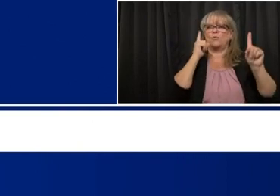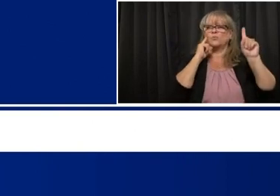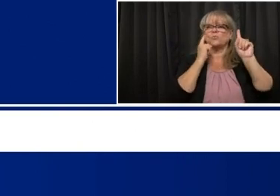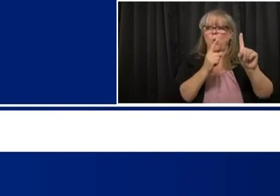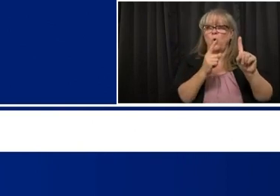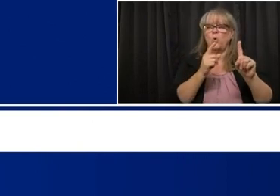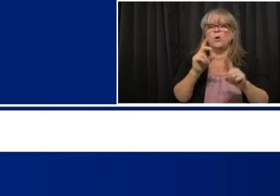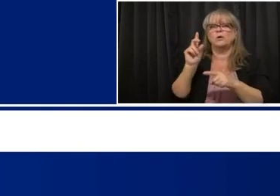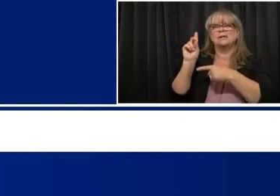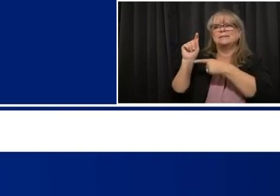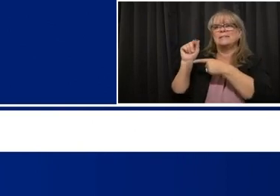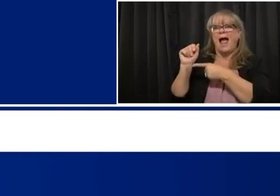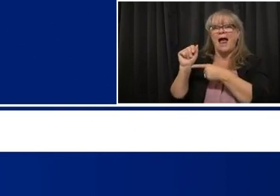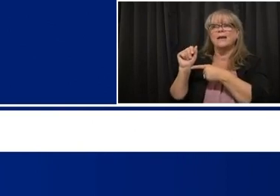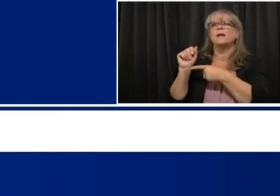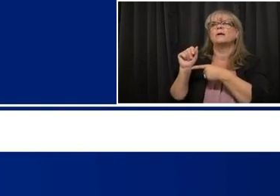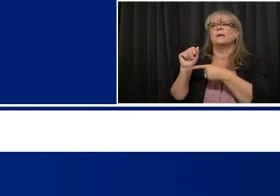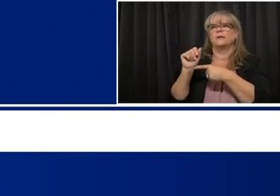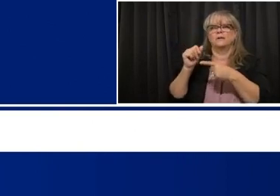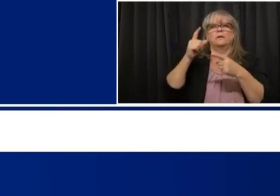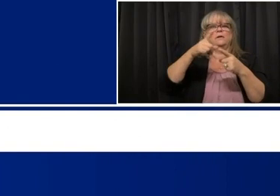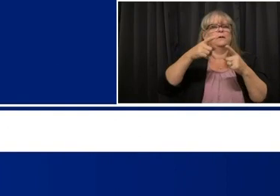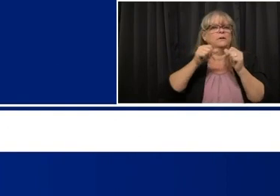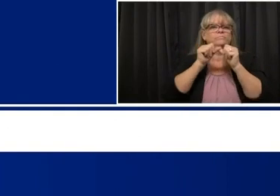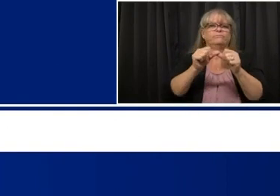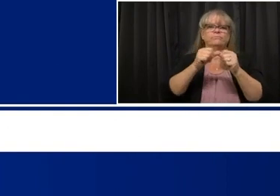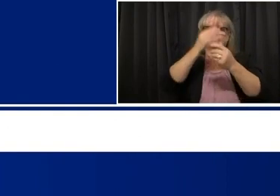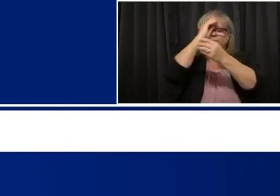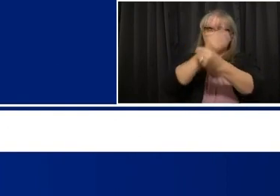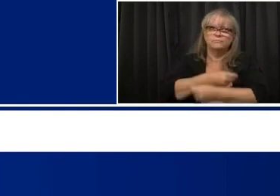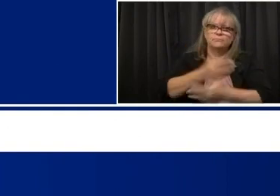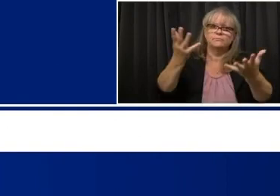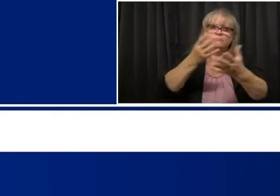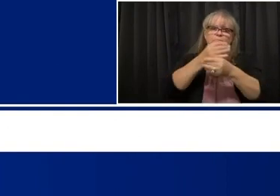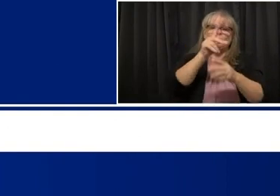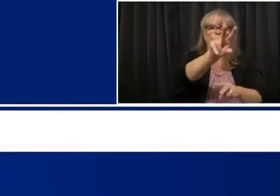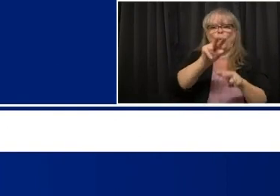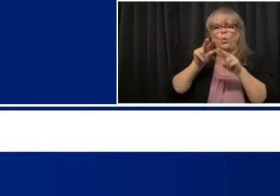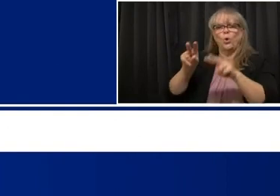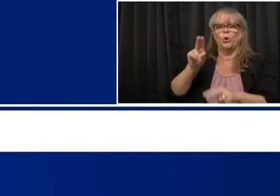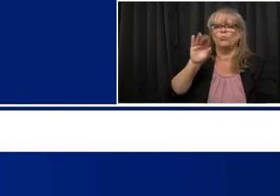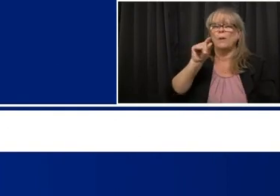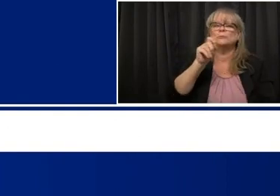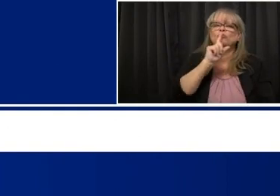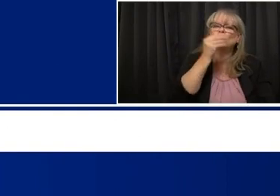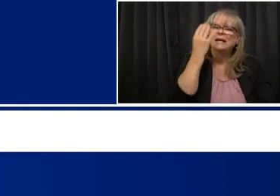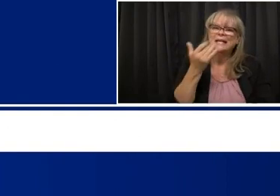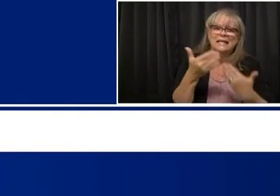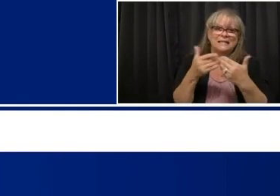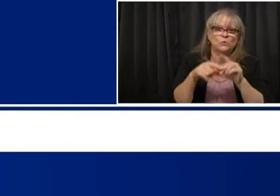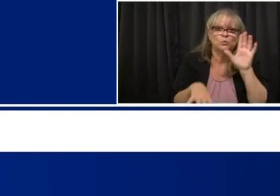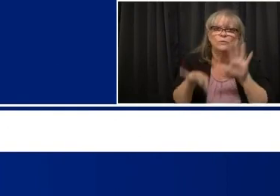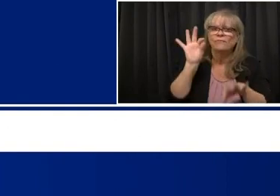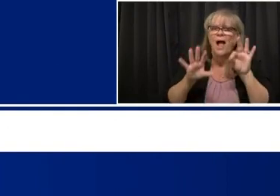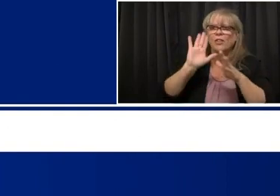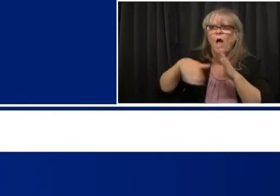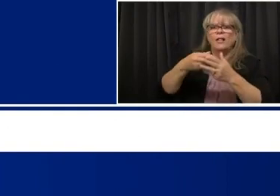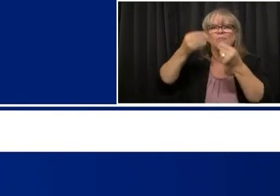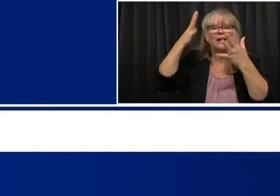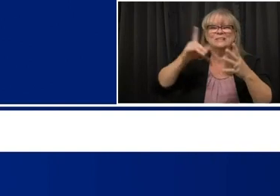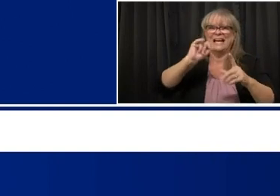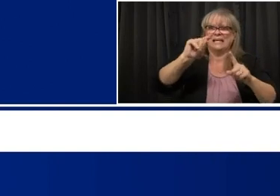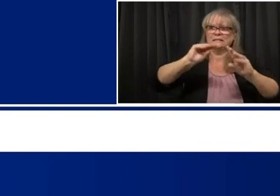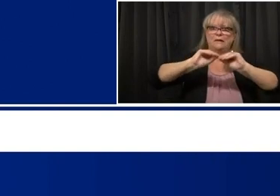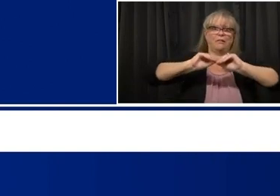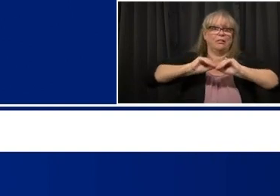have information available on our website that is really easy to find, that we are providing clarity around what the data means, how